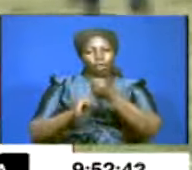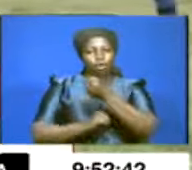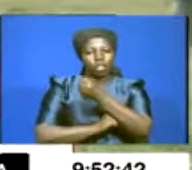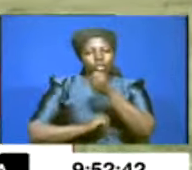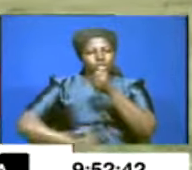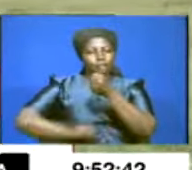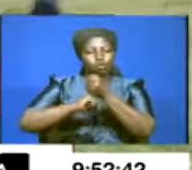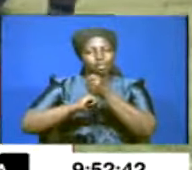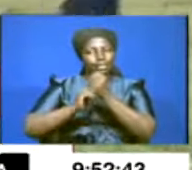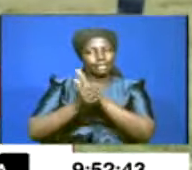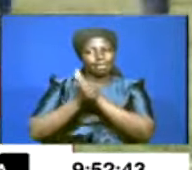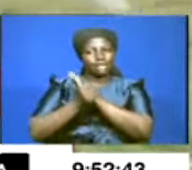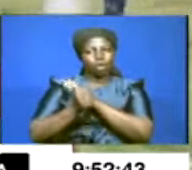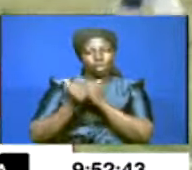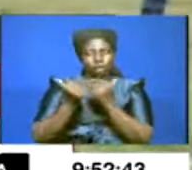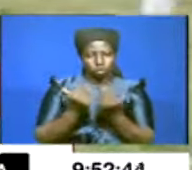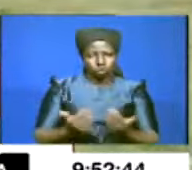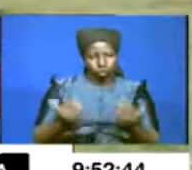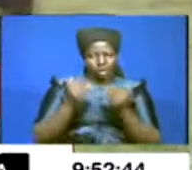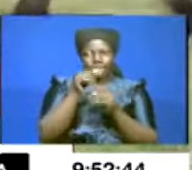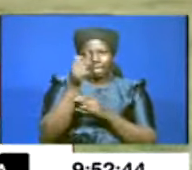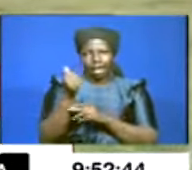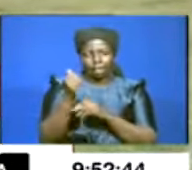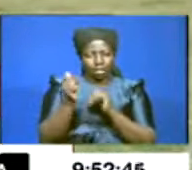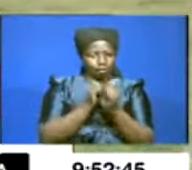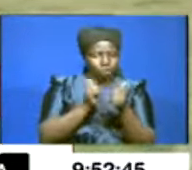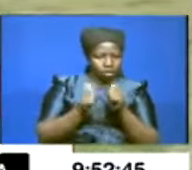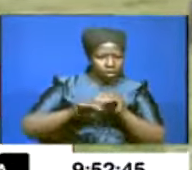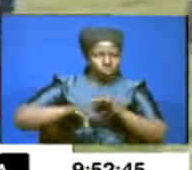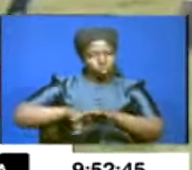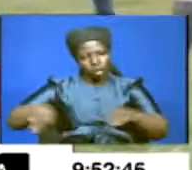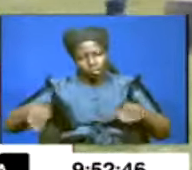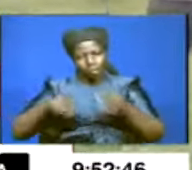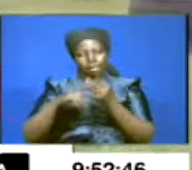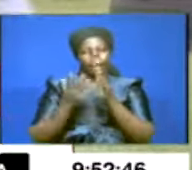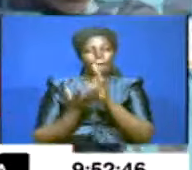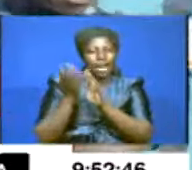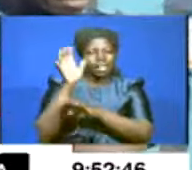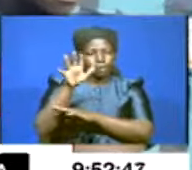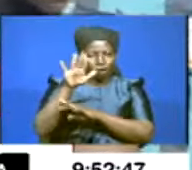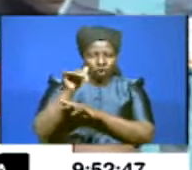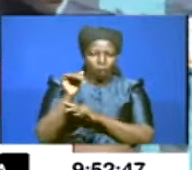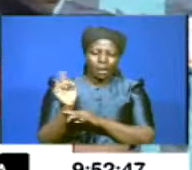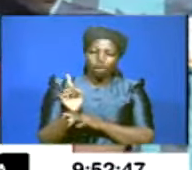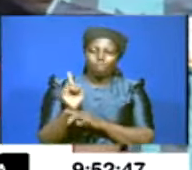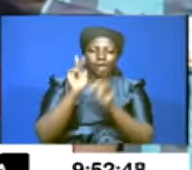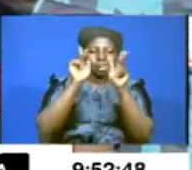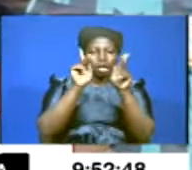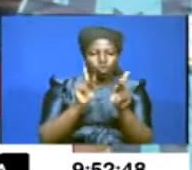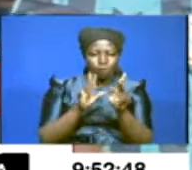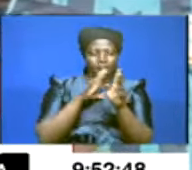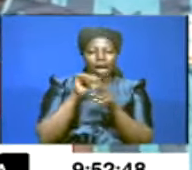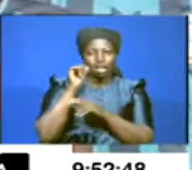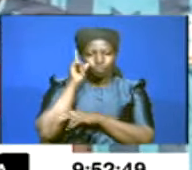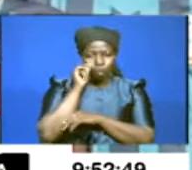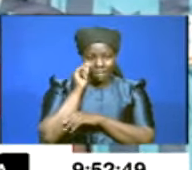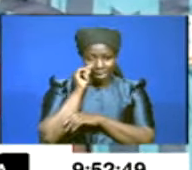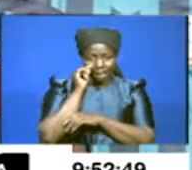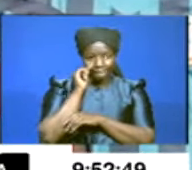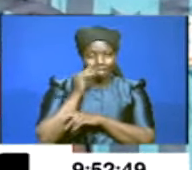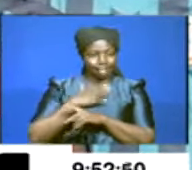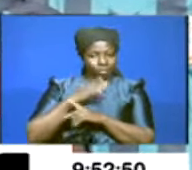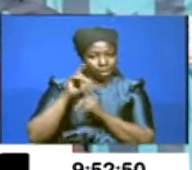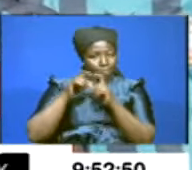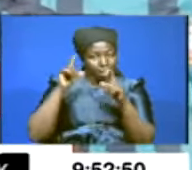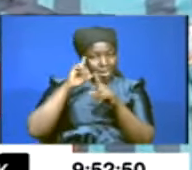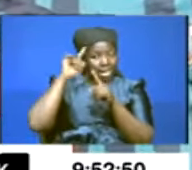sporting disciplines, including swimming and basketball from Nairobi, Kisumu and Mombasa. Our main aim ya kuanza mambo